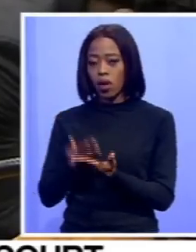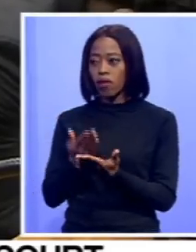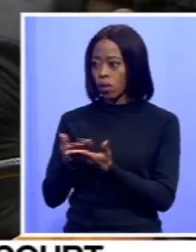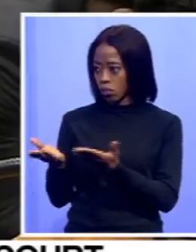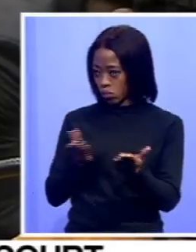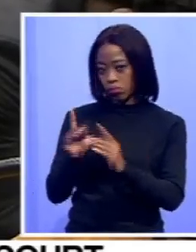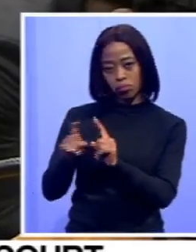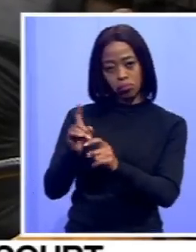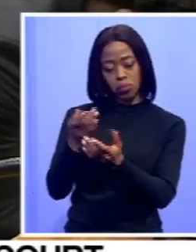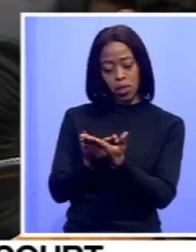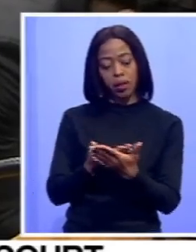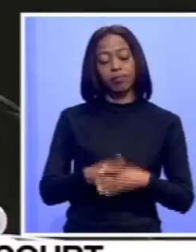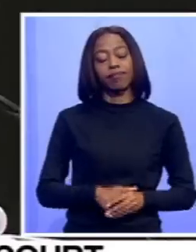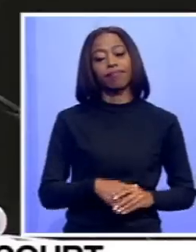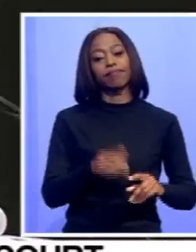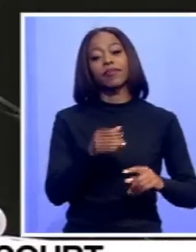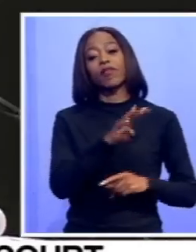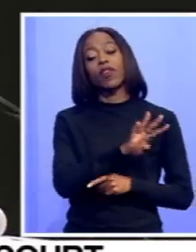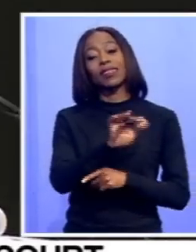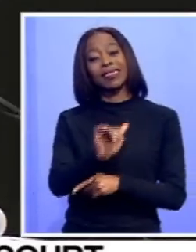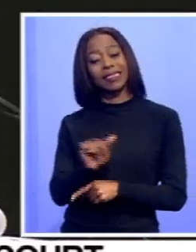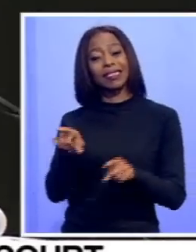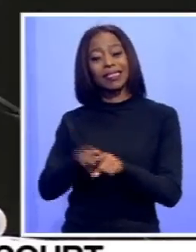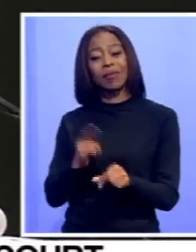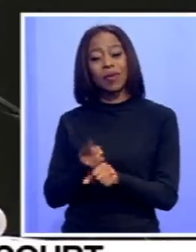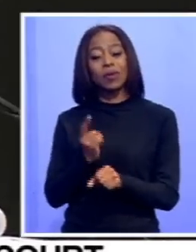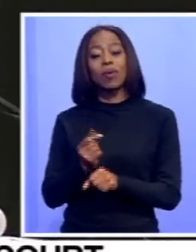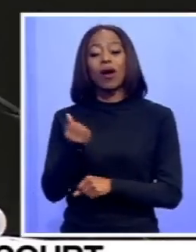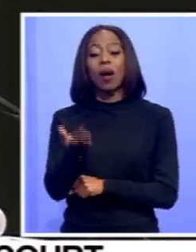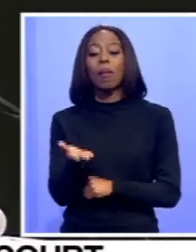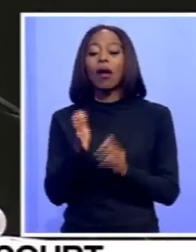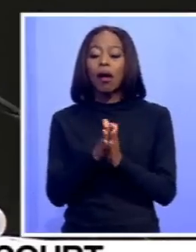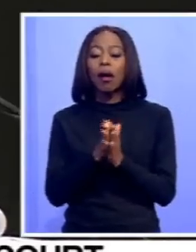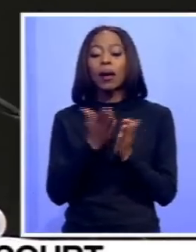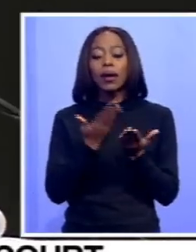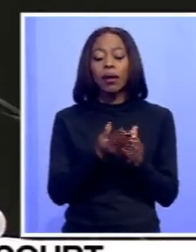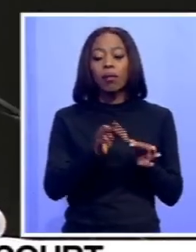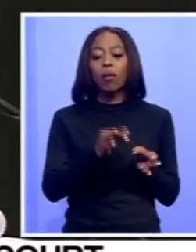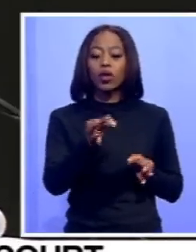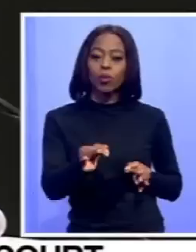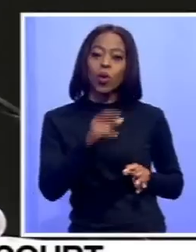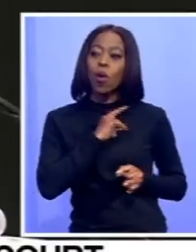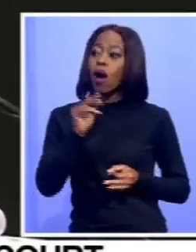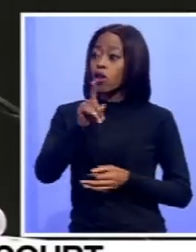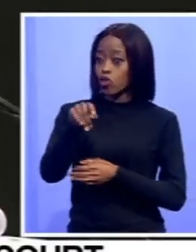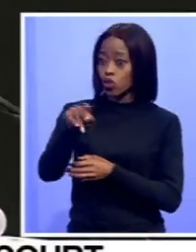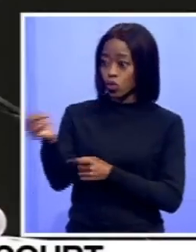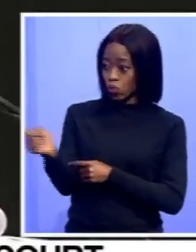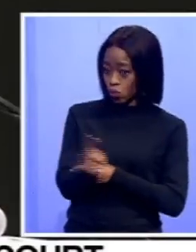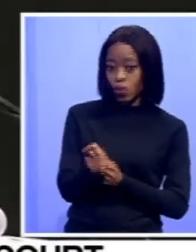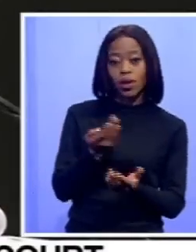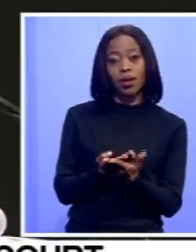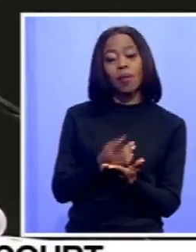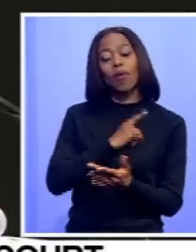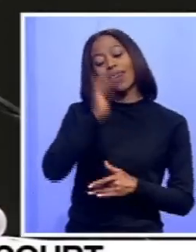defense. 46. Subsequent to that, the state applied for another postponement to secure General Zulu as a state witness because she was yet